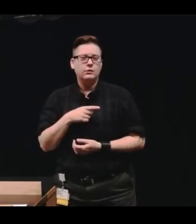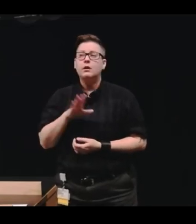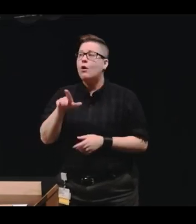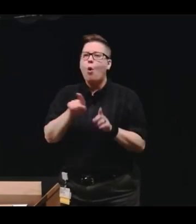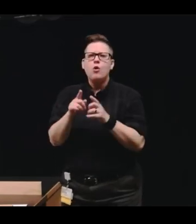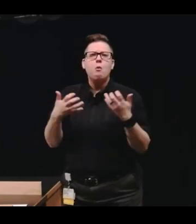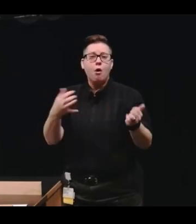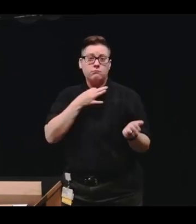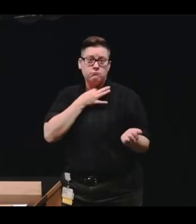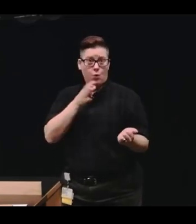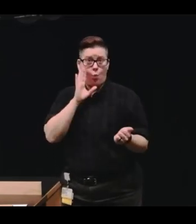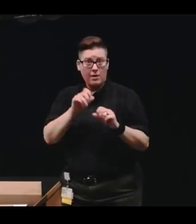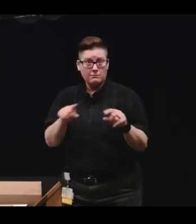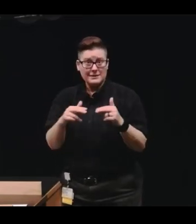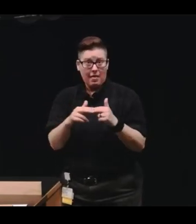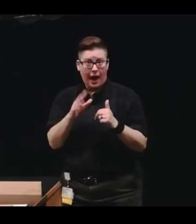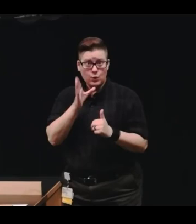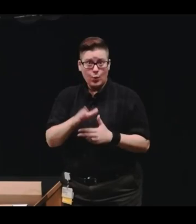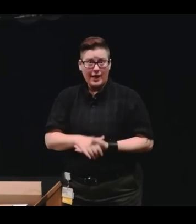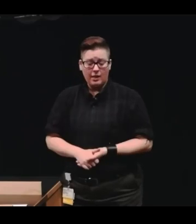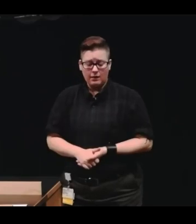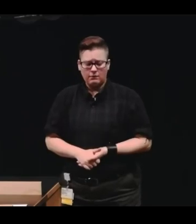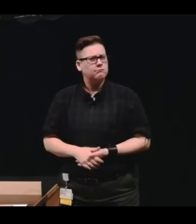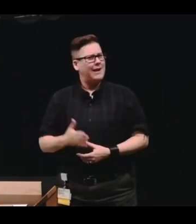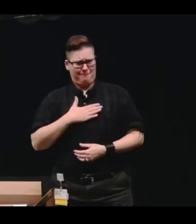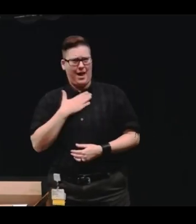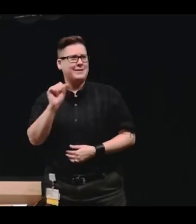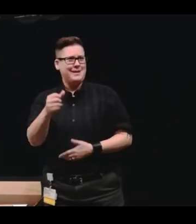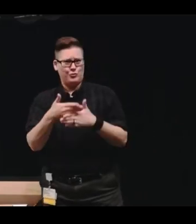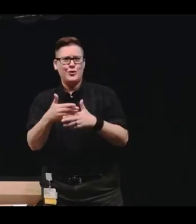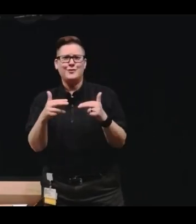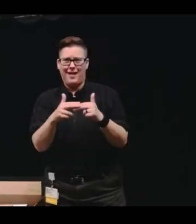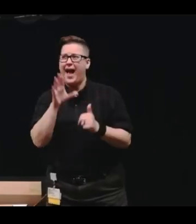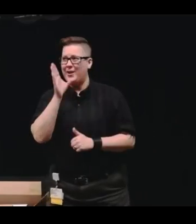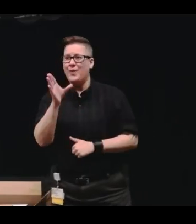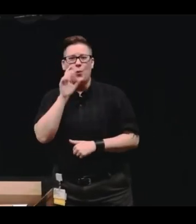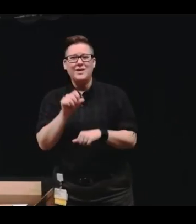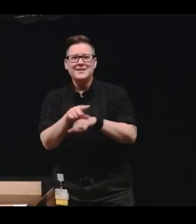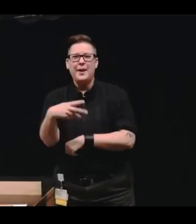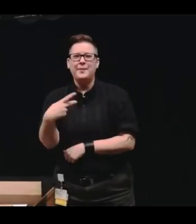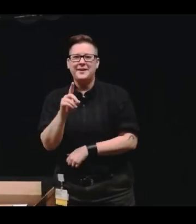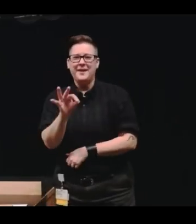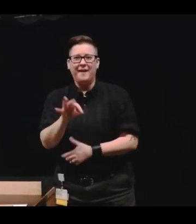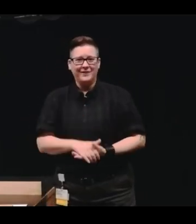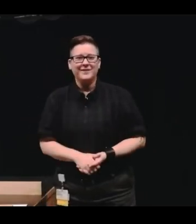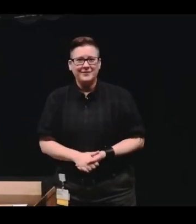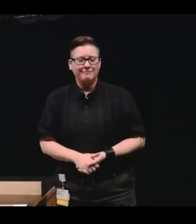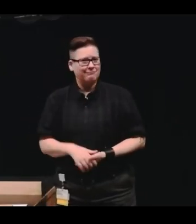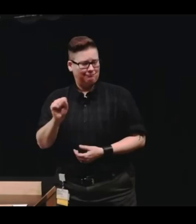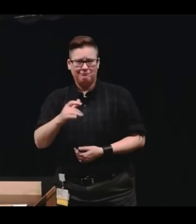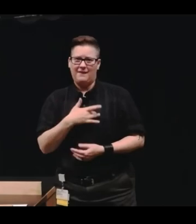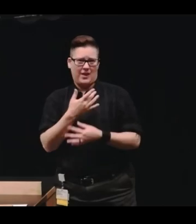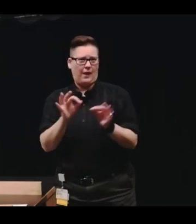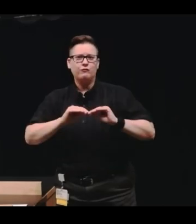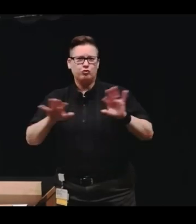People also wanted to know if you'll share your slides. Happy to share my slides. I'll send a PDF to you all, and please feel free to